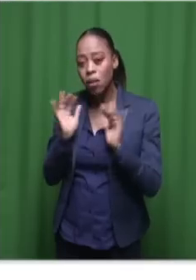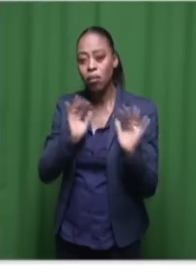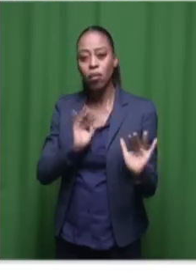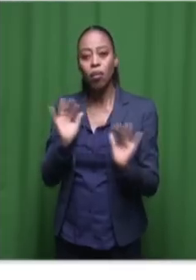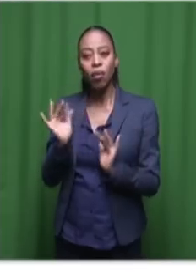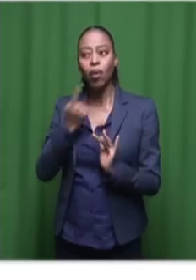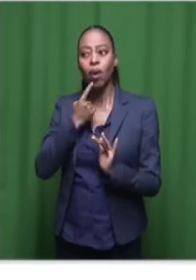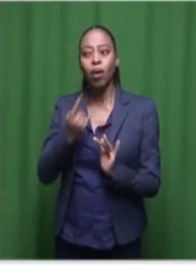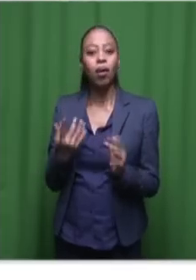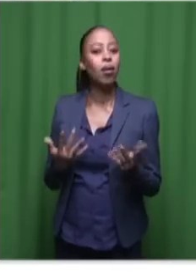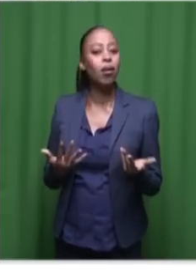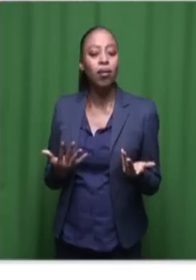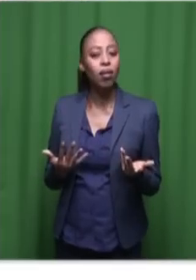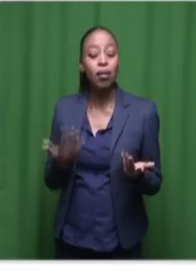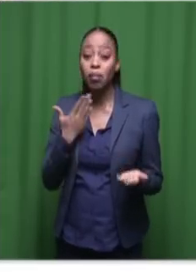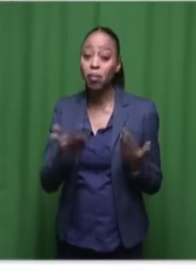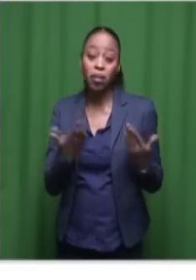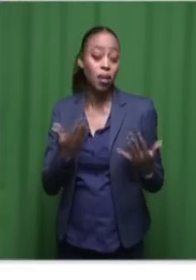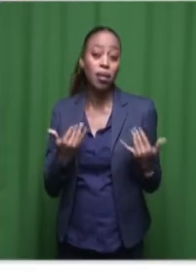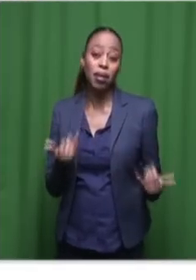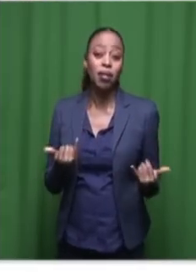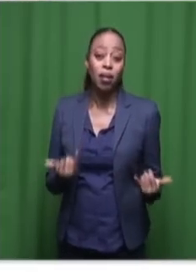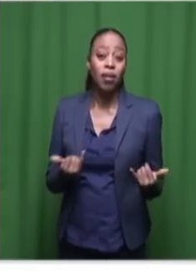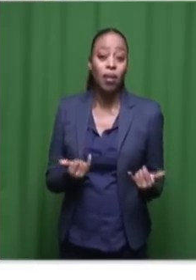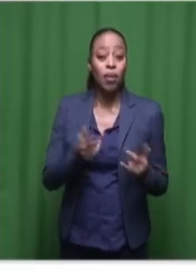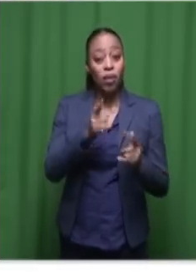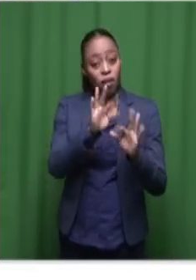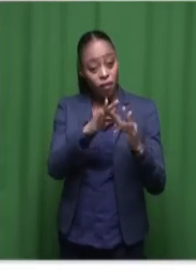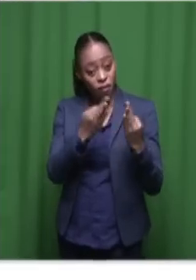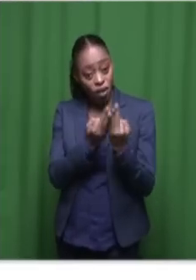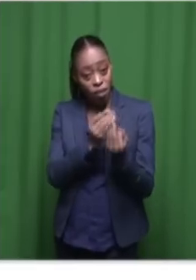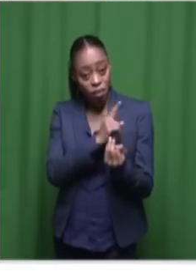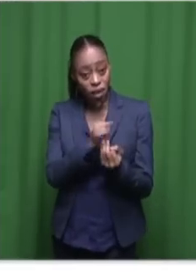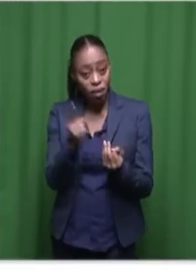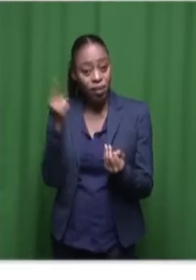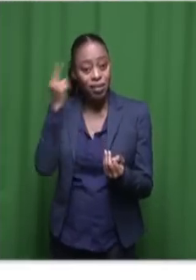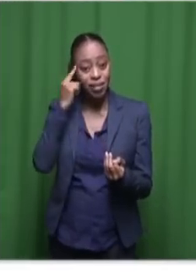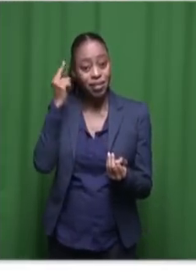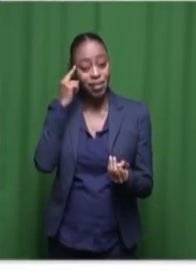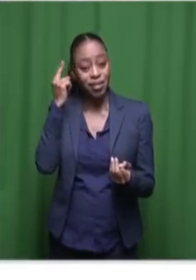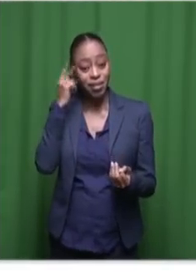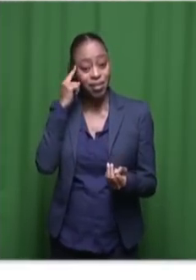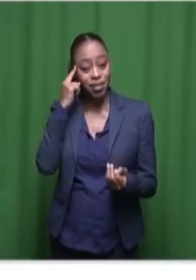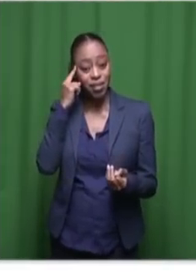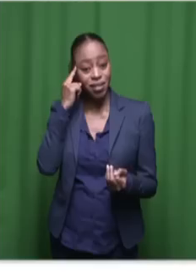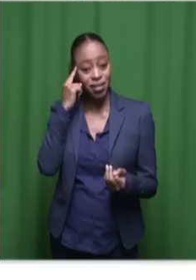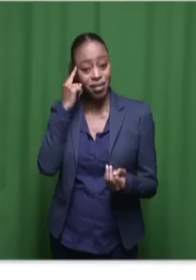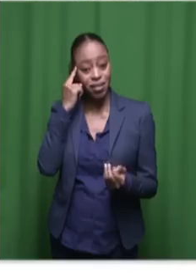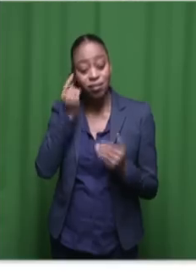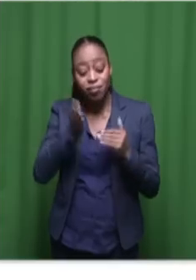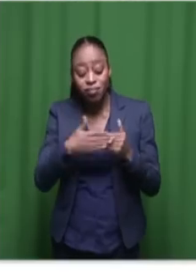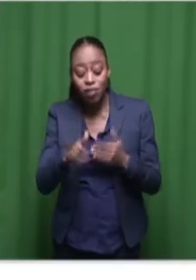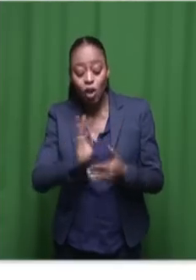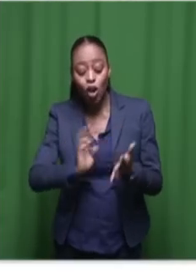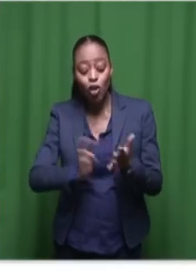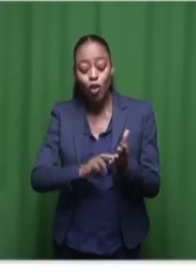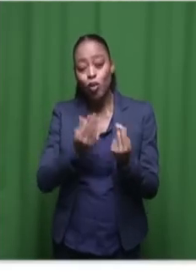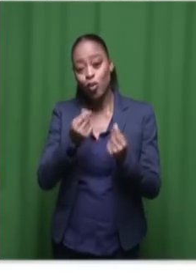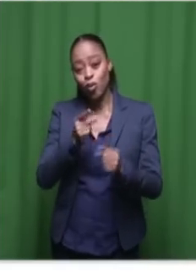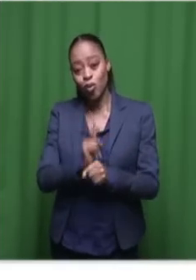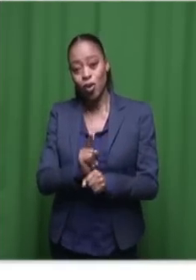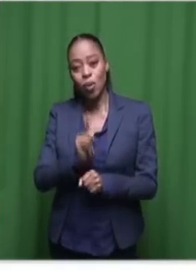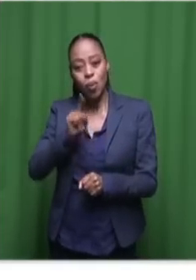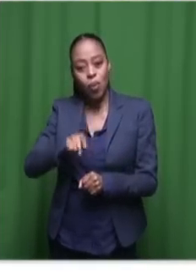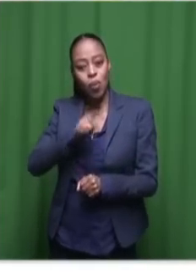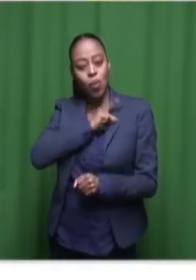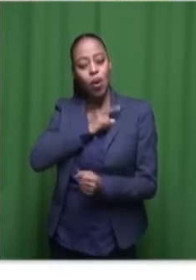saying perhaps it's time for the royal family to think about what needs to be done to